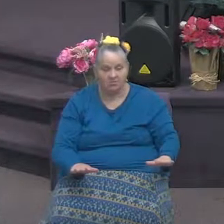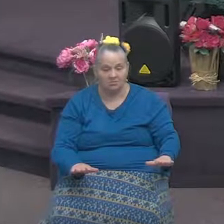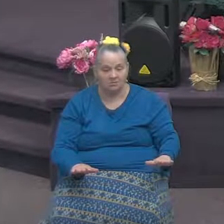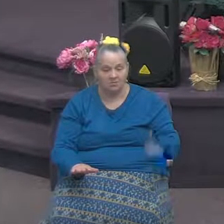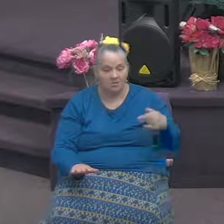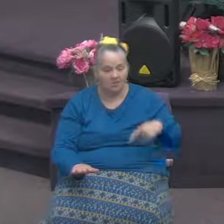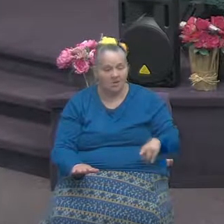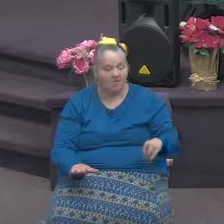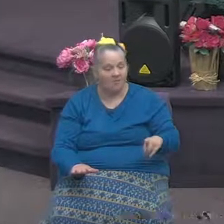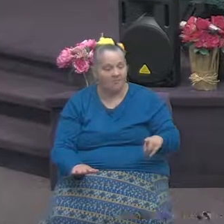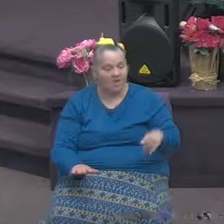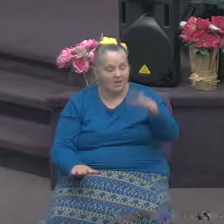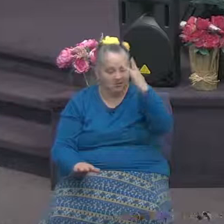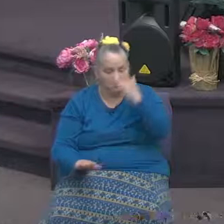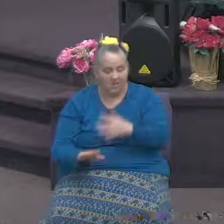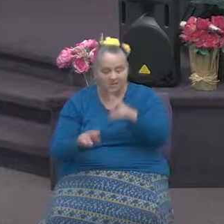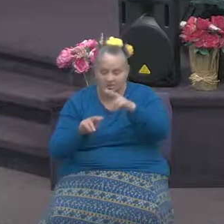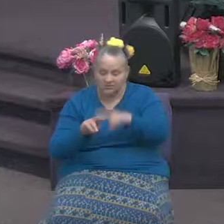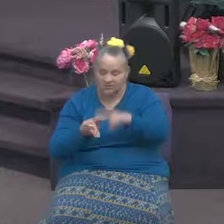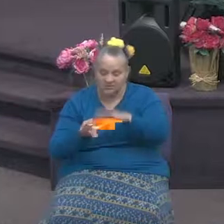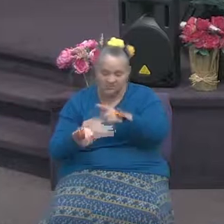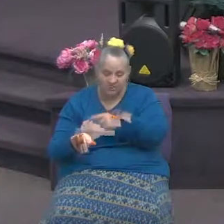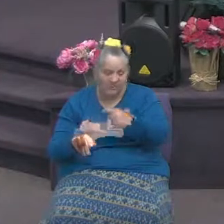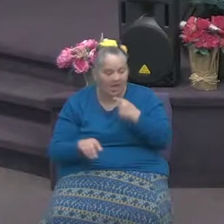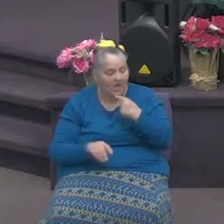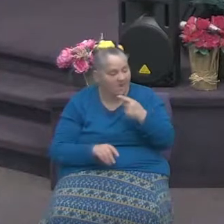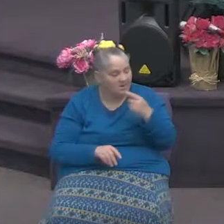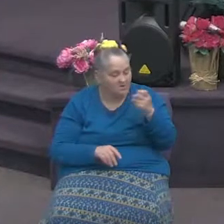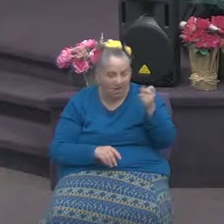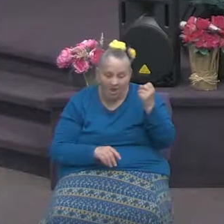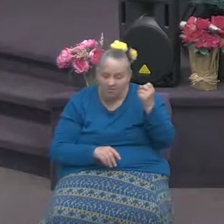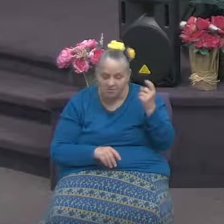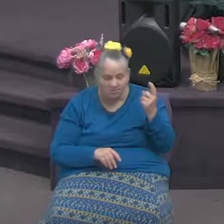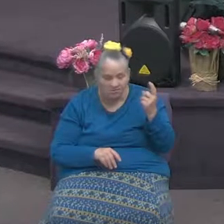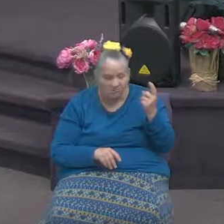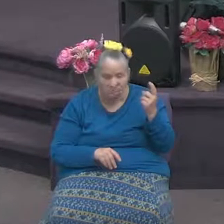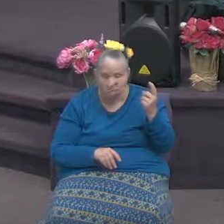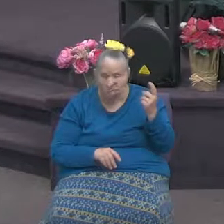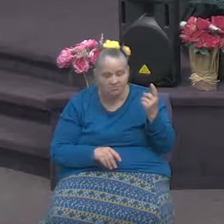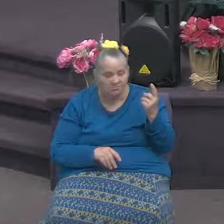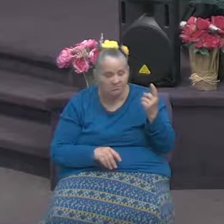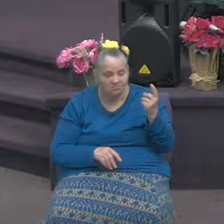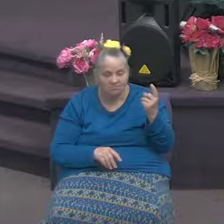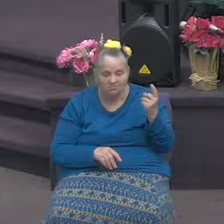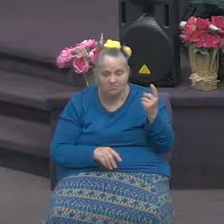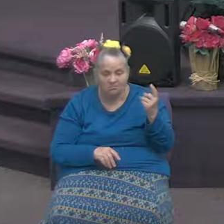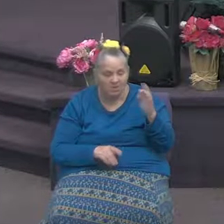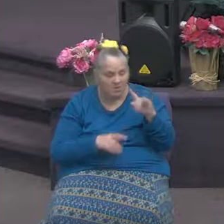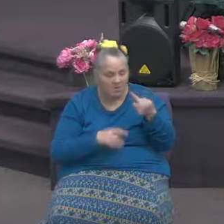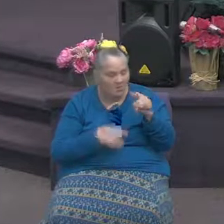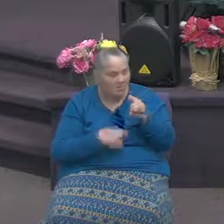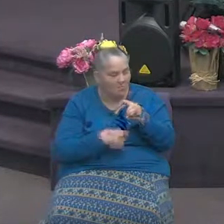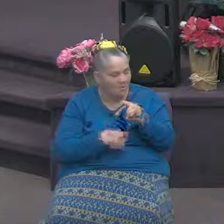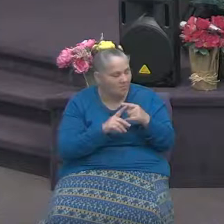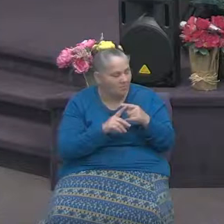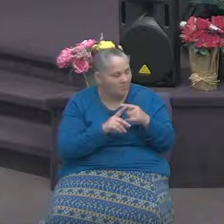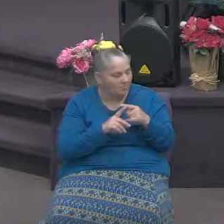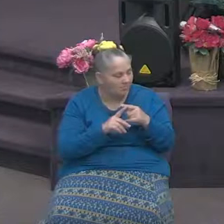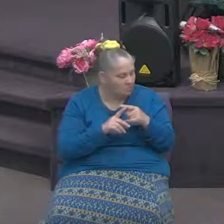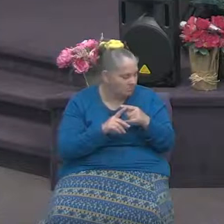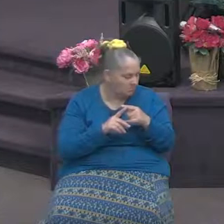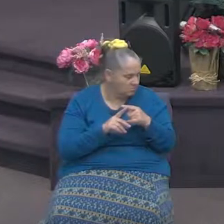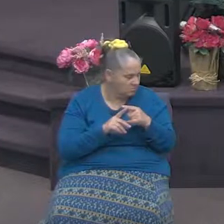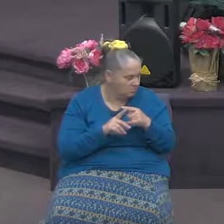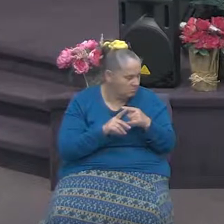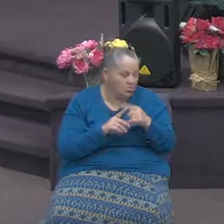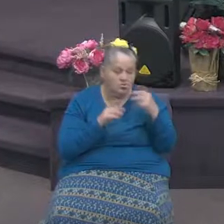while my son's sitting in the playpen and says, I don't understand. When I went to that funeral, because she